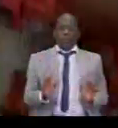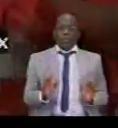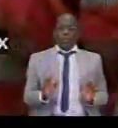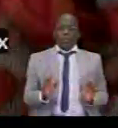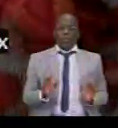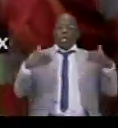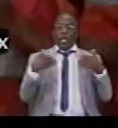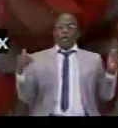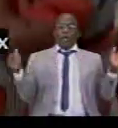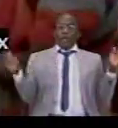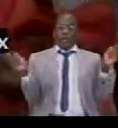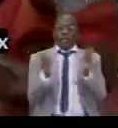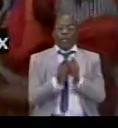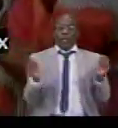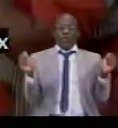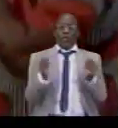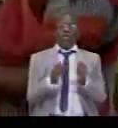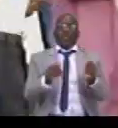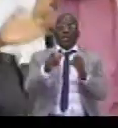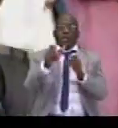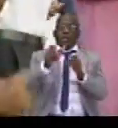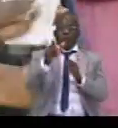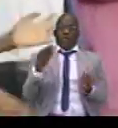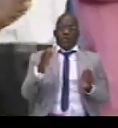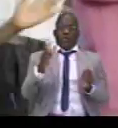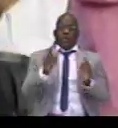encounter with a God of great